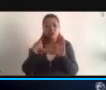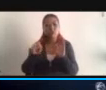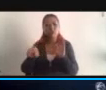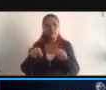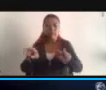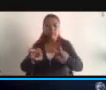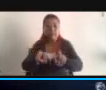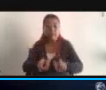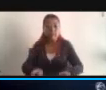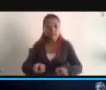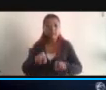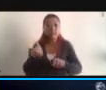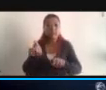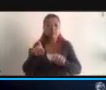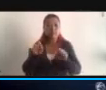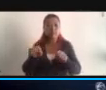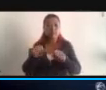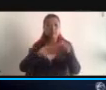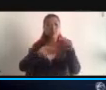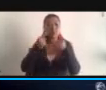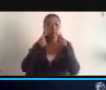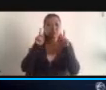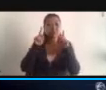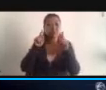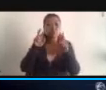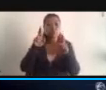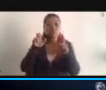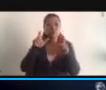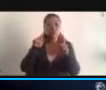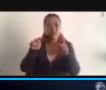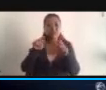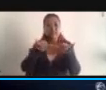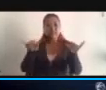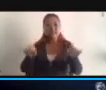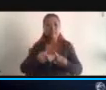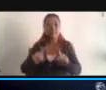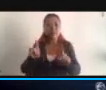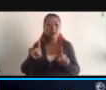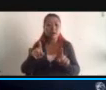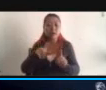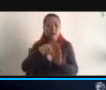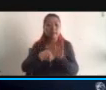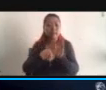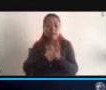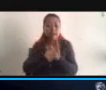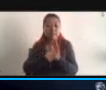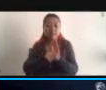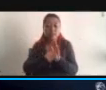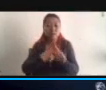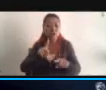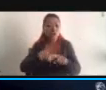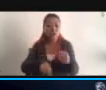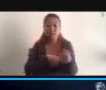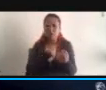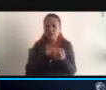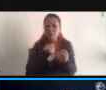really effective restraint system, it was not manifest at a time to support operational timeline. That's